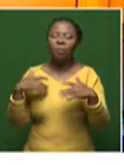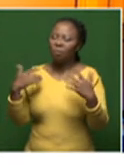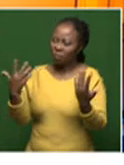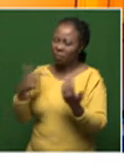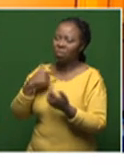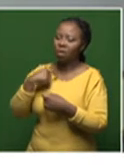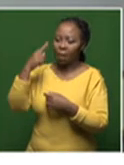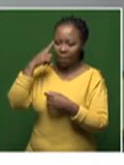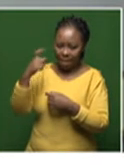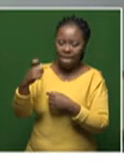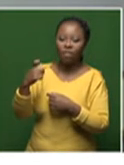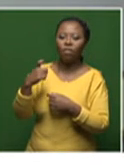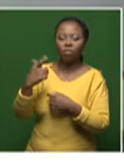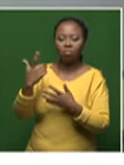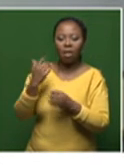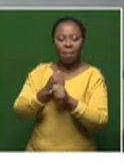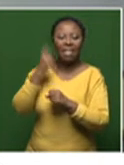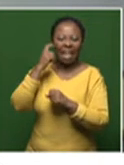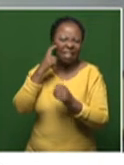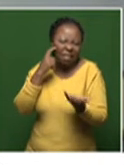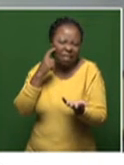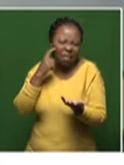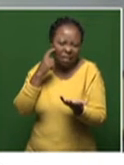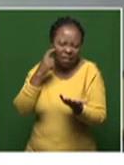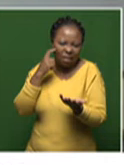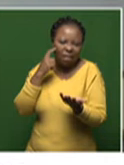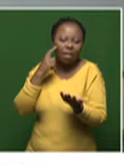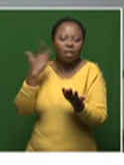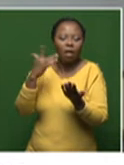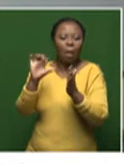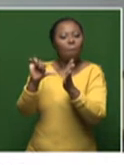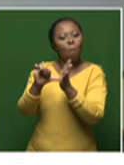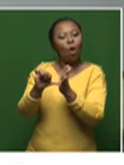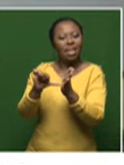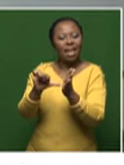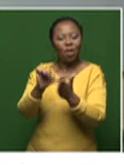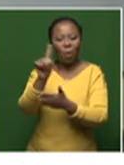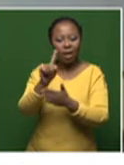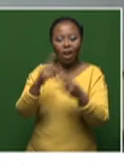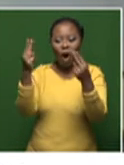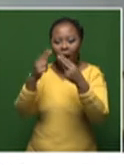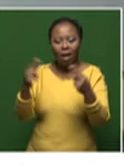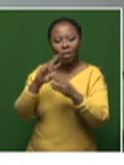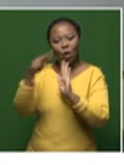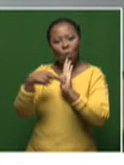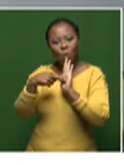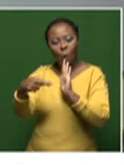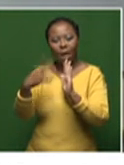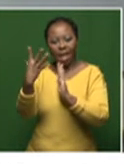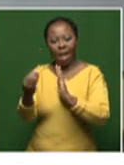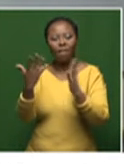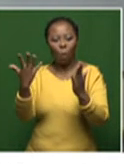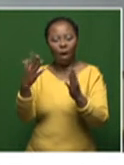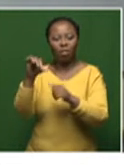that, I think it only makes sense that it's important, art has a role to play in society.